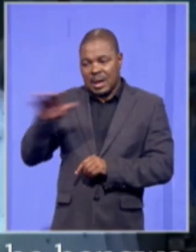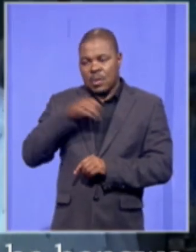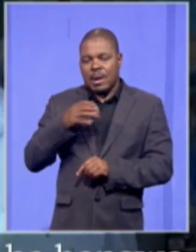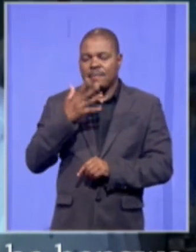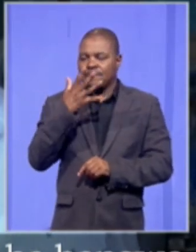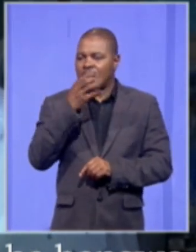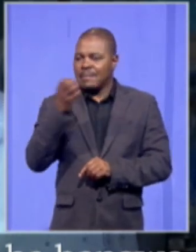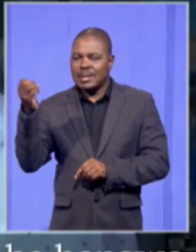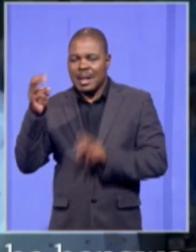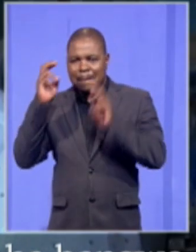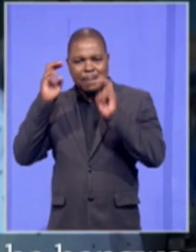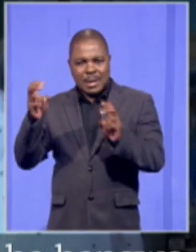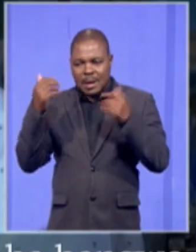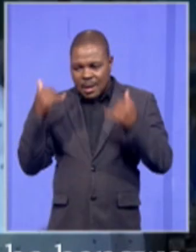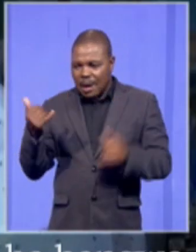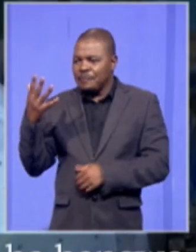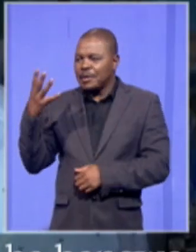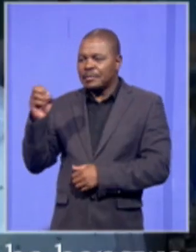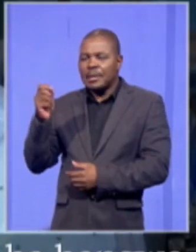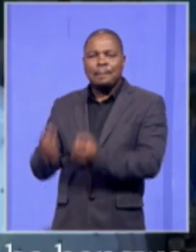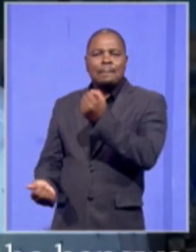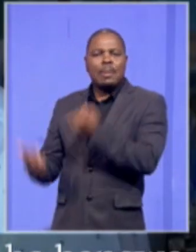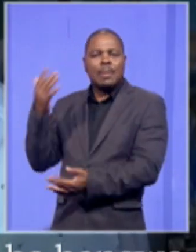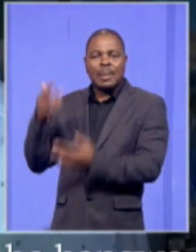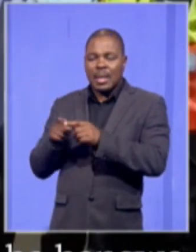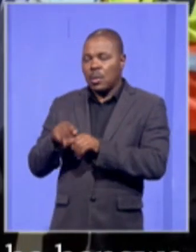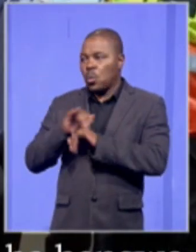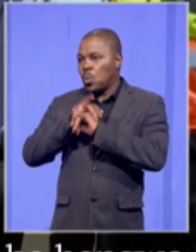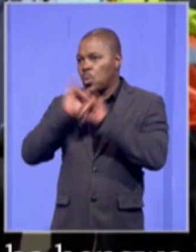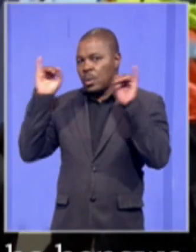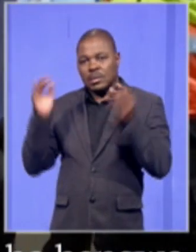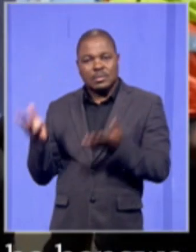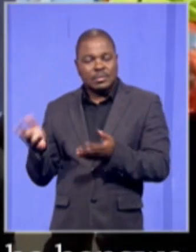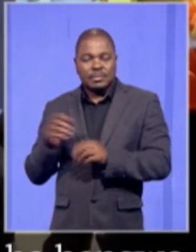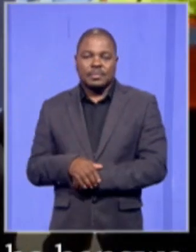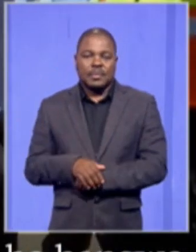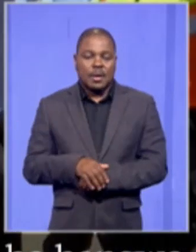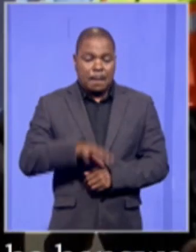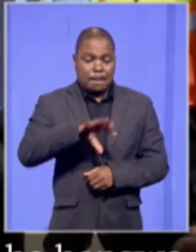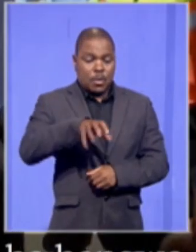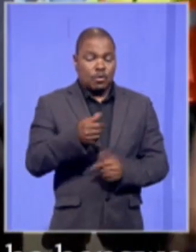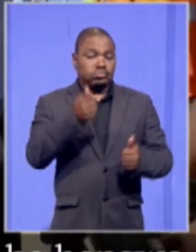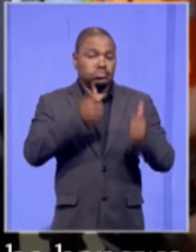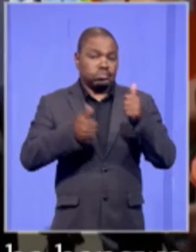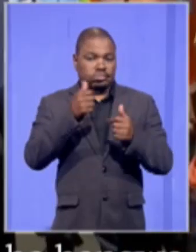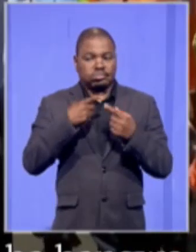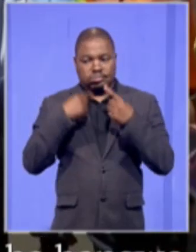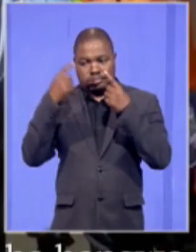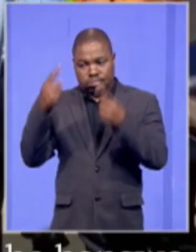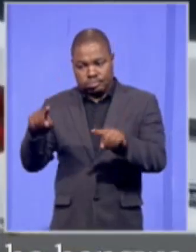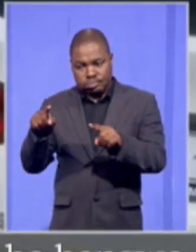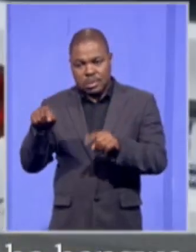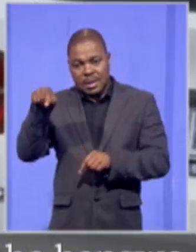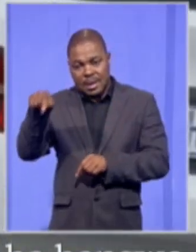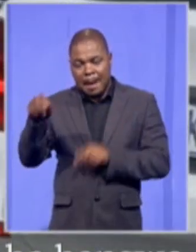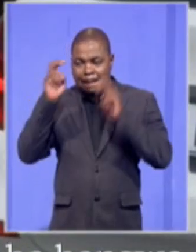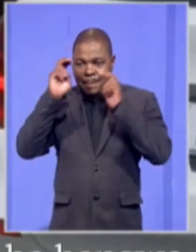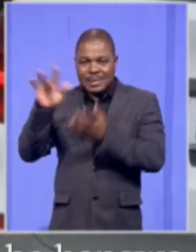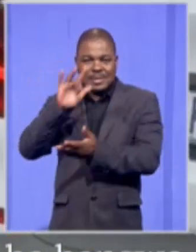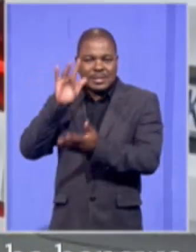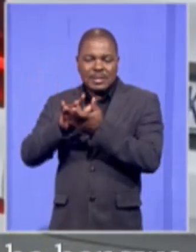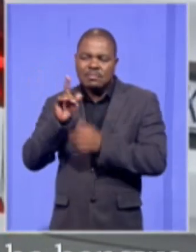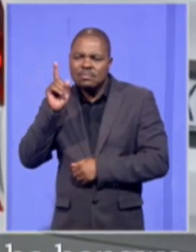50 have been burned. You can understand it's a massive blow. Batlhankela ba province ba etetse boemelo jono ba dibese